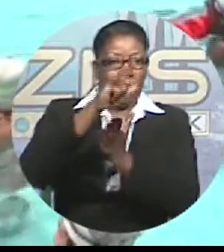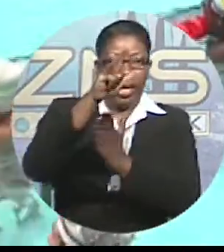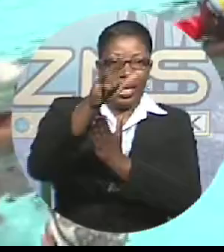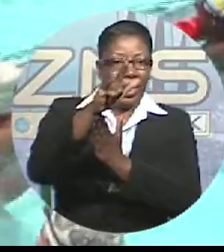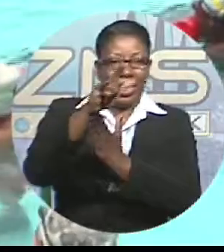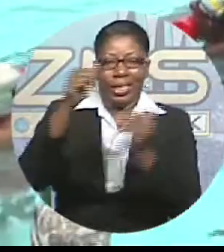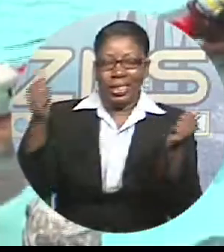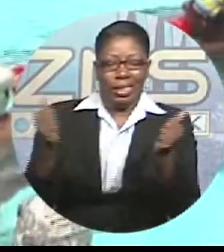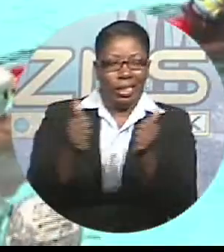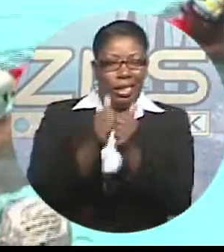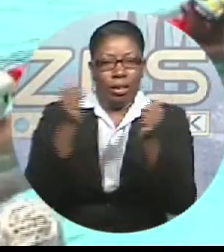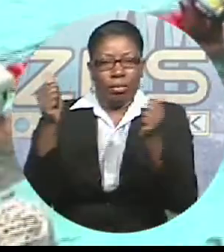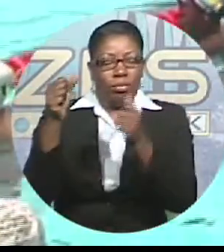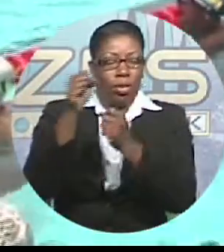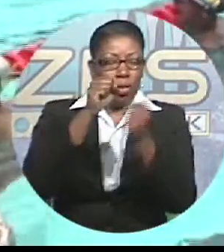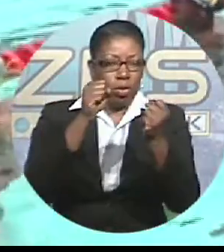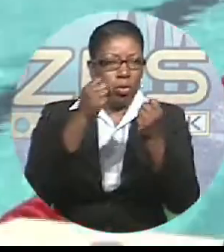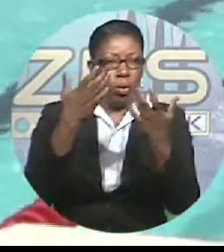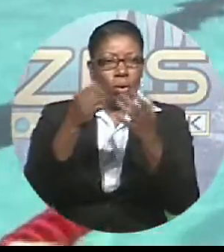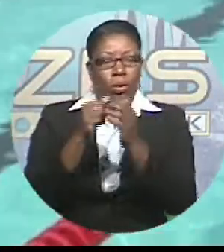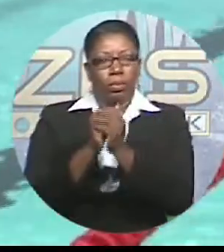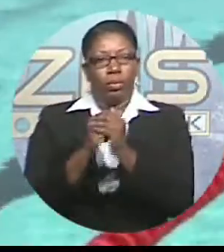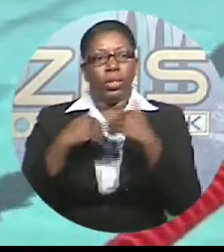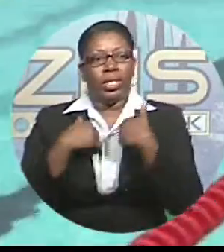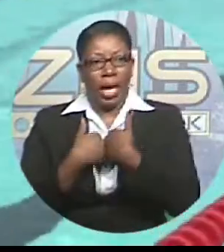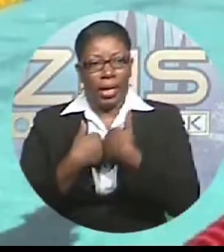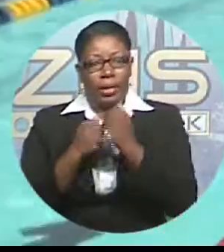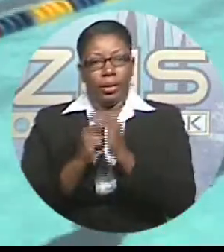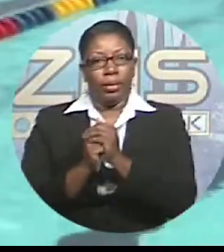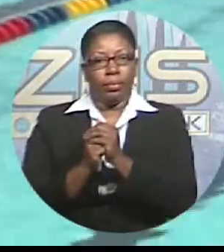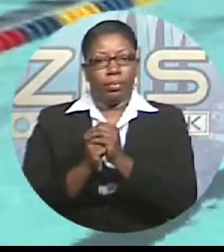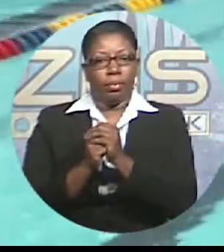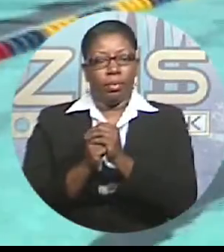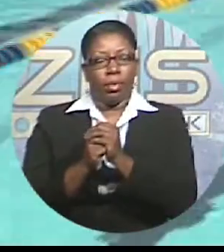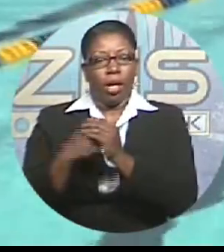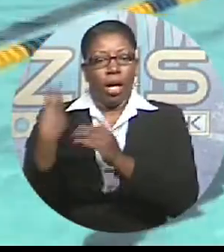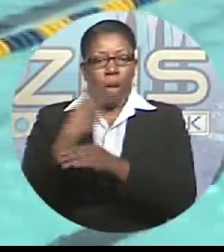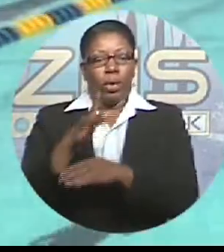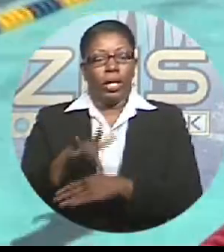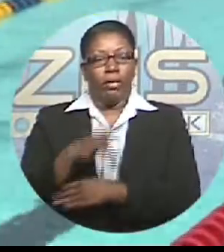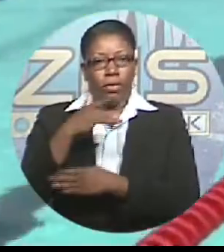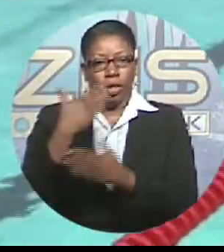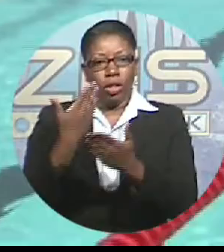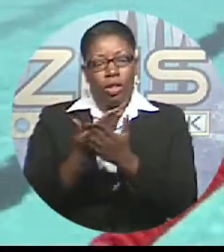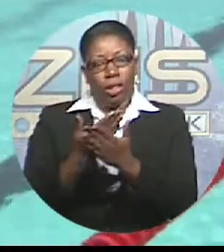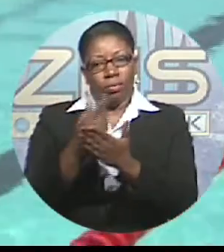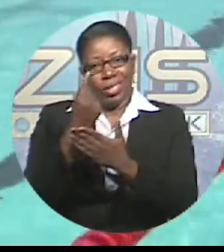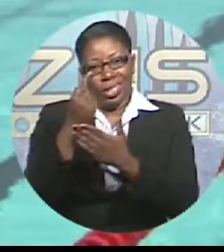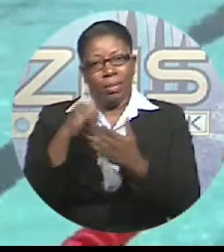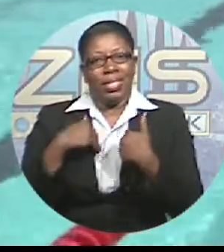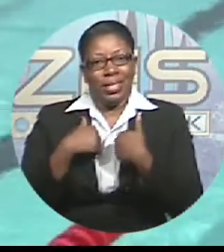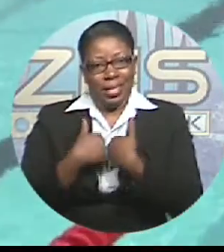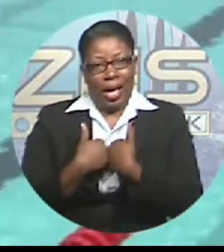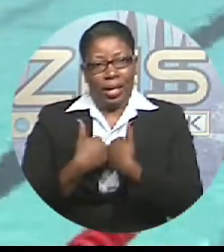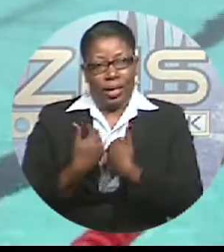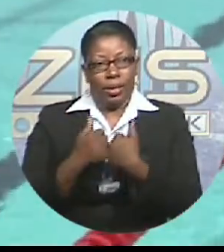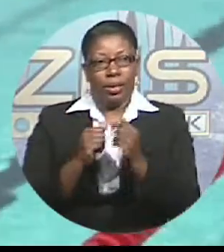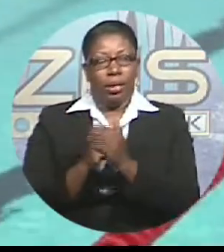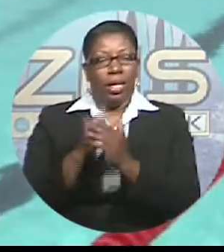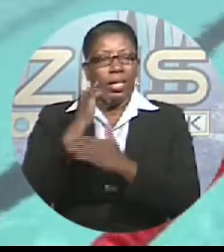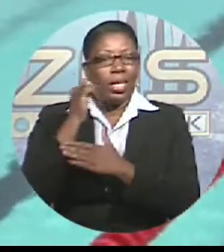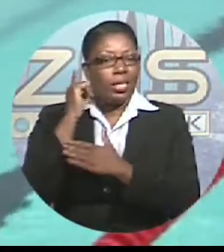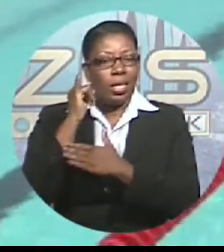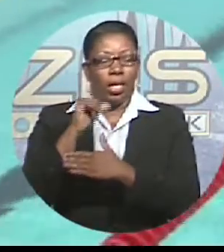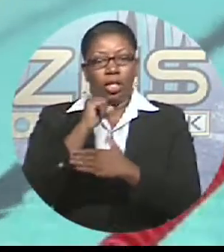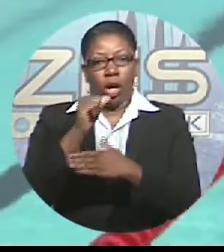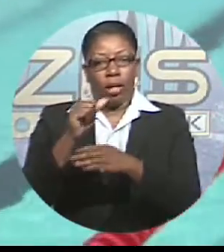lightning back home. So yeah, I'm a bit tired. We're feeling pretty good. I'm a little tired. We haven't, because of all the flying yesterday,